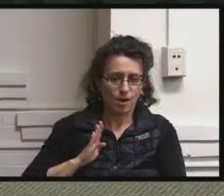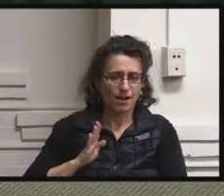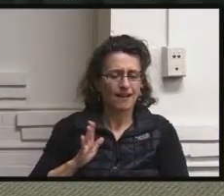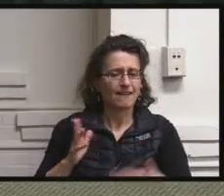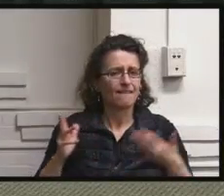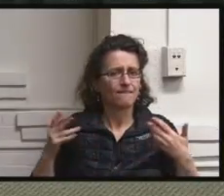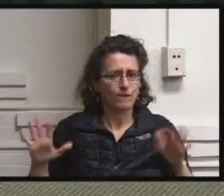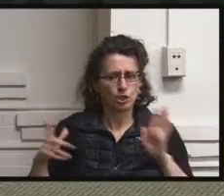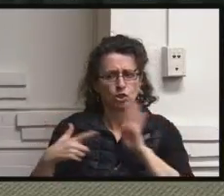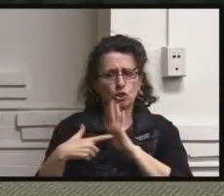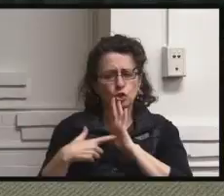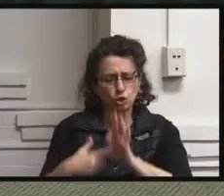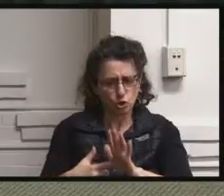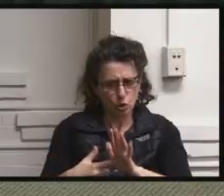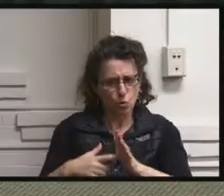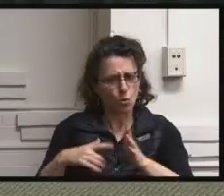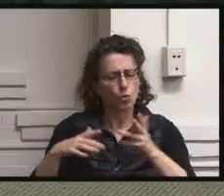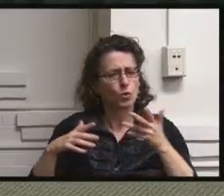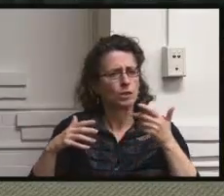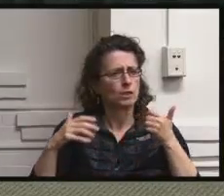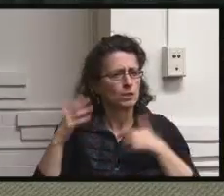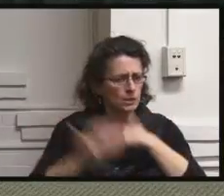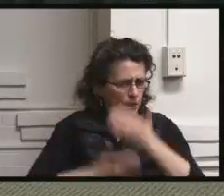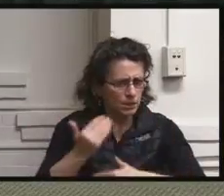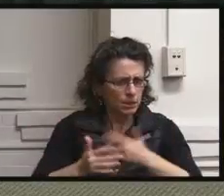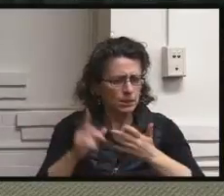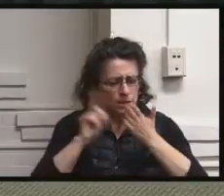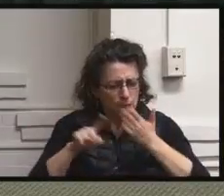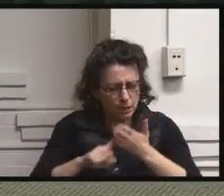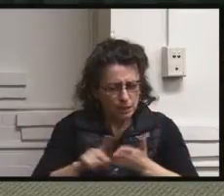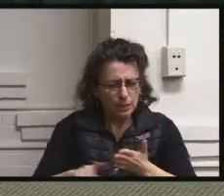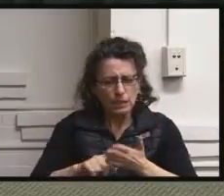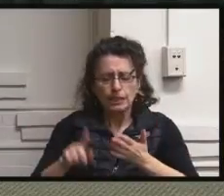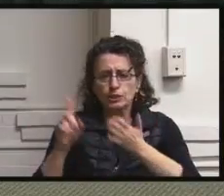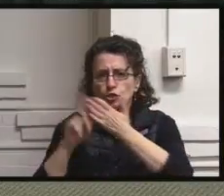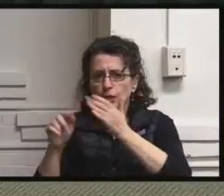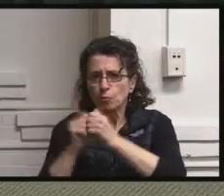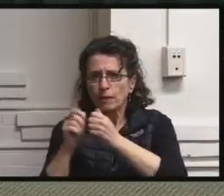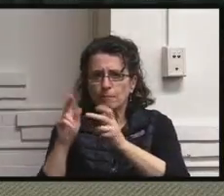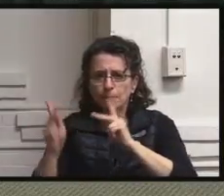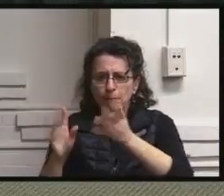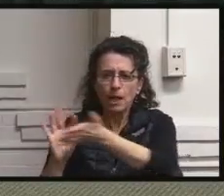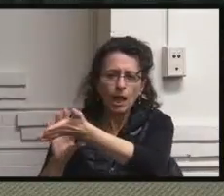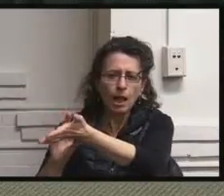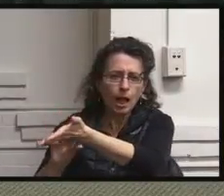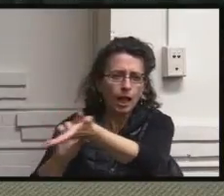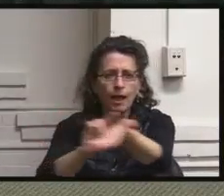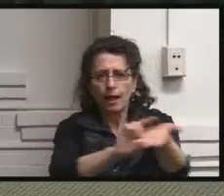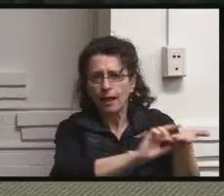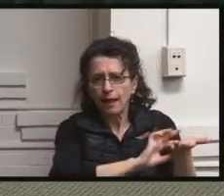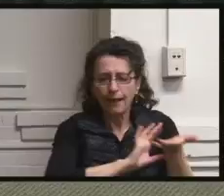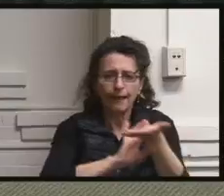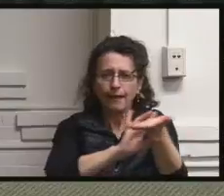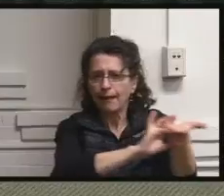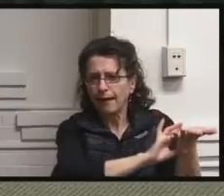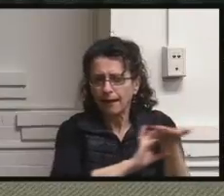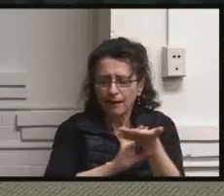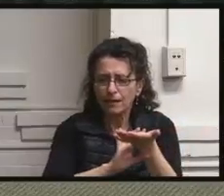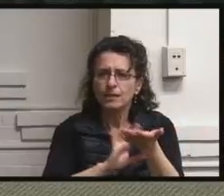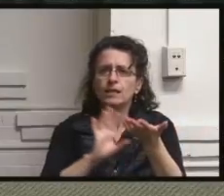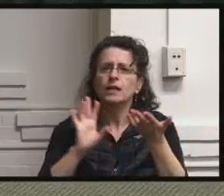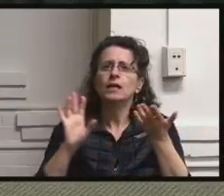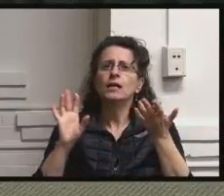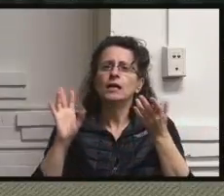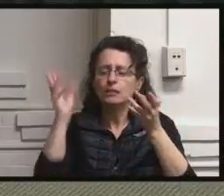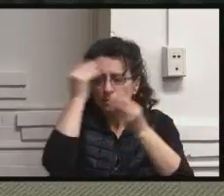point a request for some leadership from the board in landing on an option that we feel is in the best interest